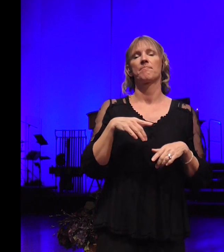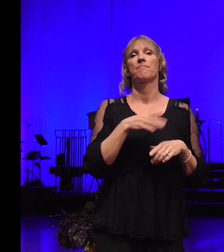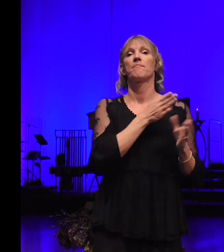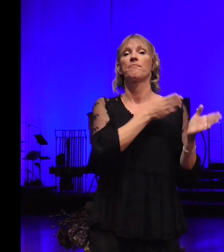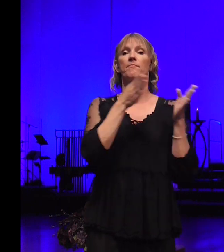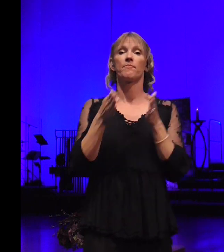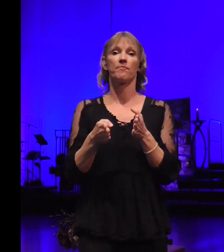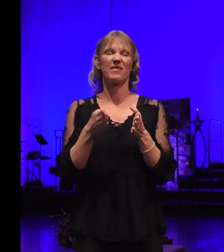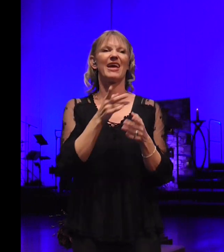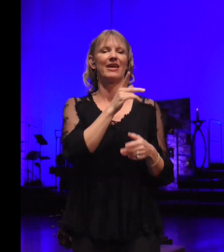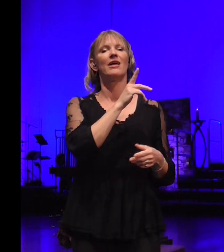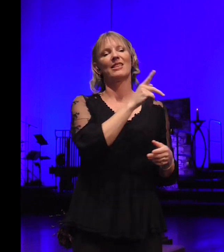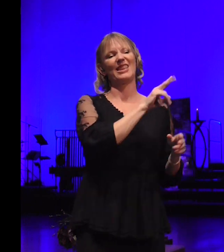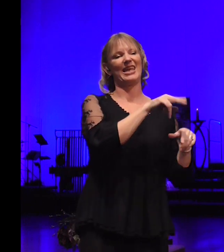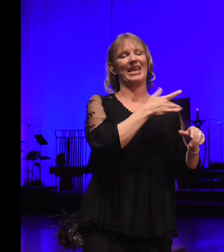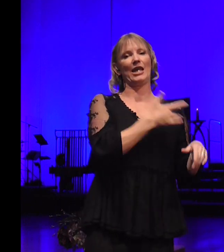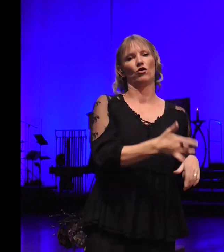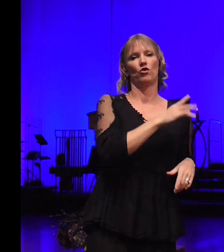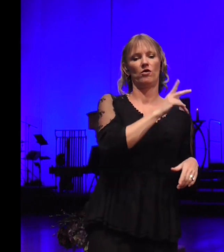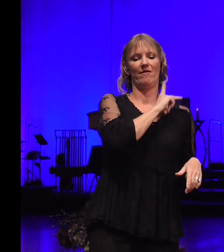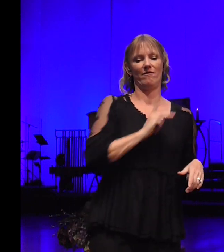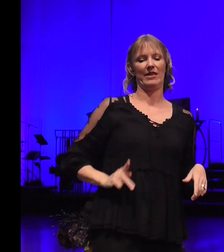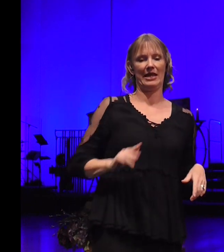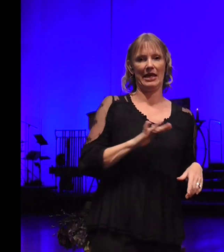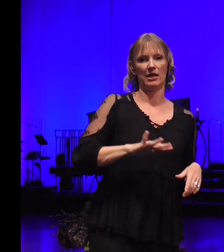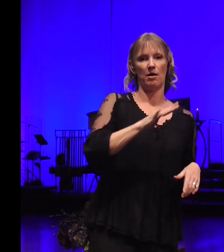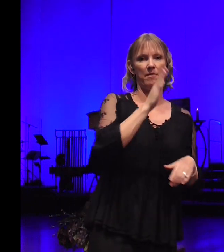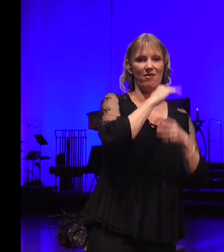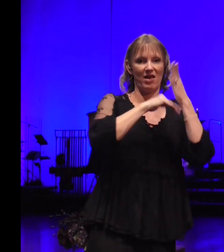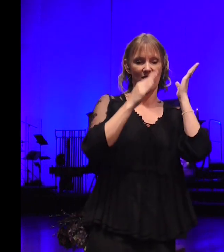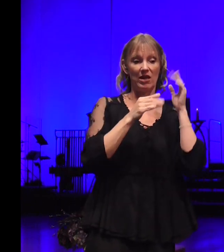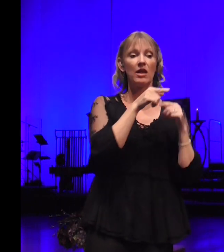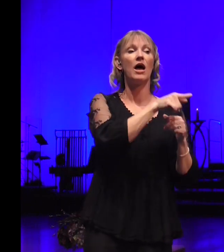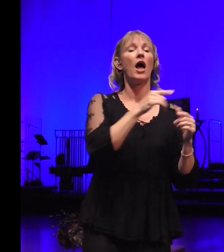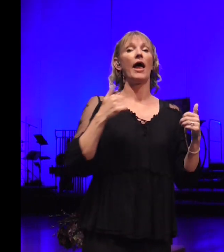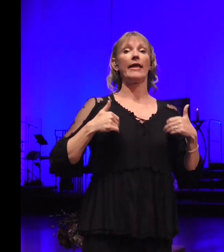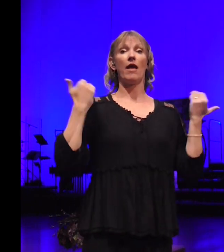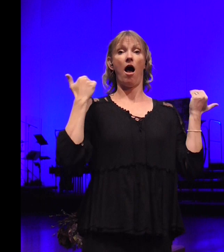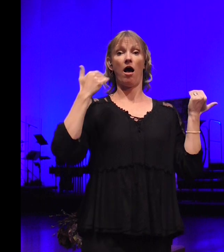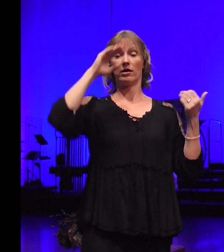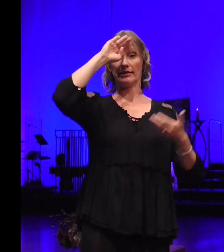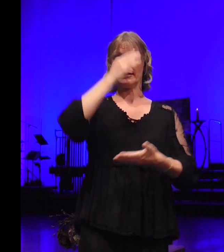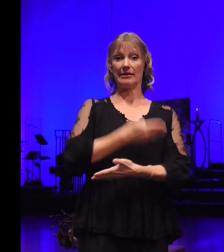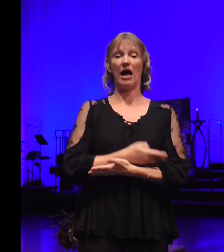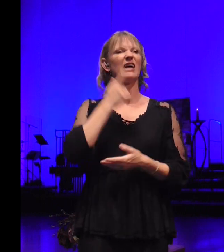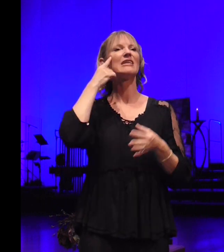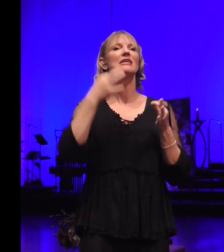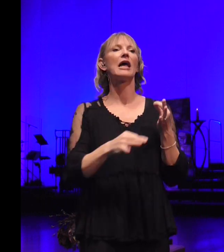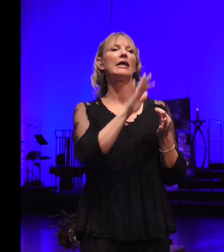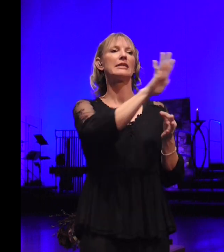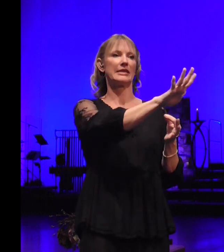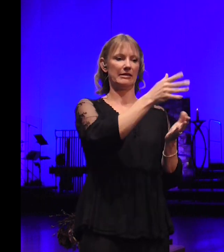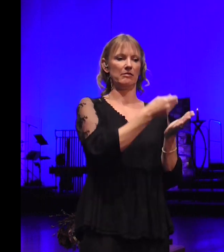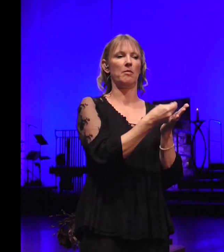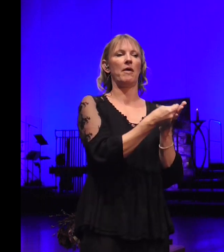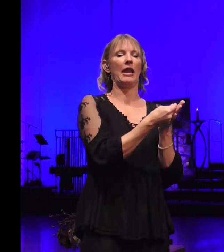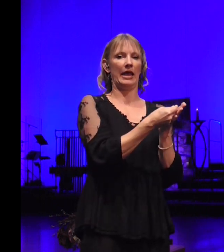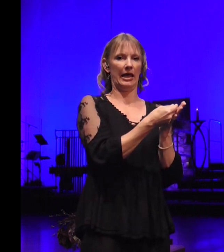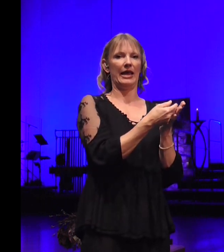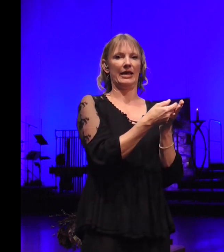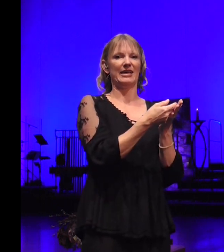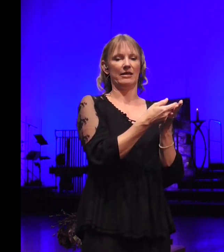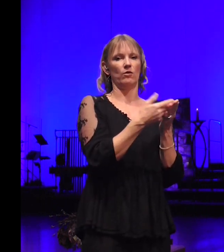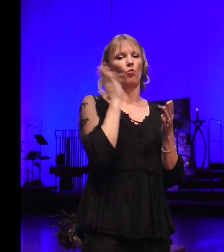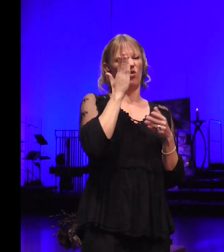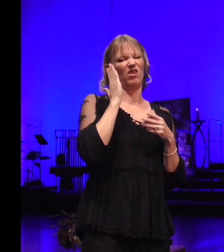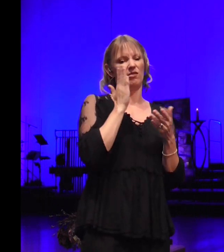the nature of the kingdom of heaven, and his youngest son decides to take his inheritance and he blows it all.